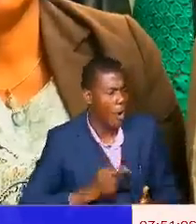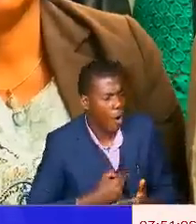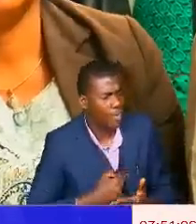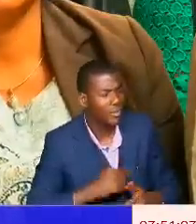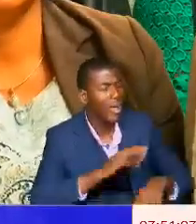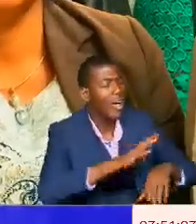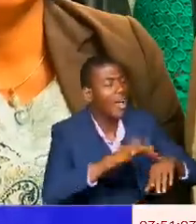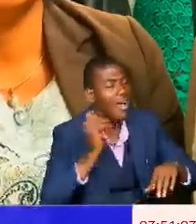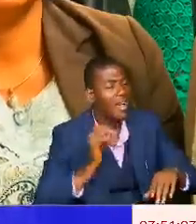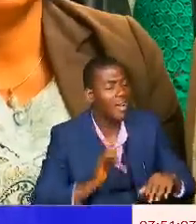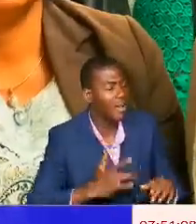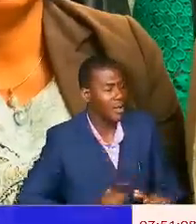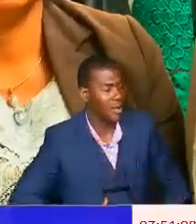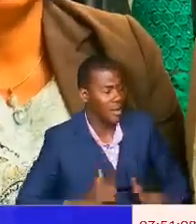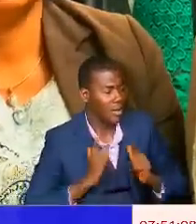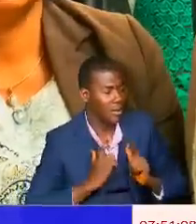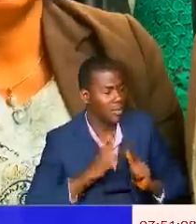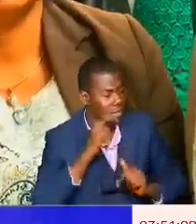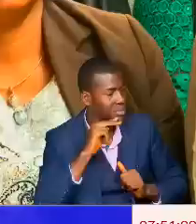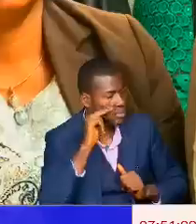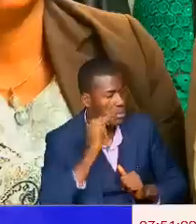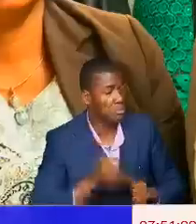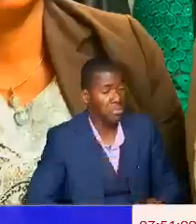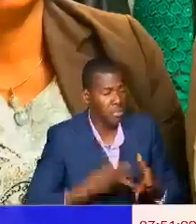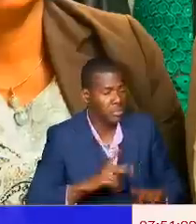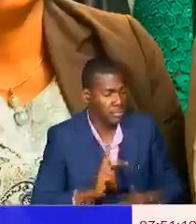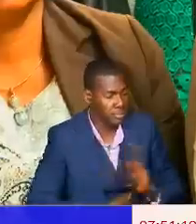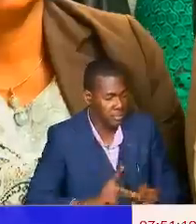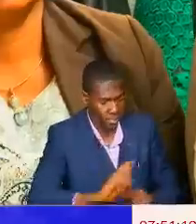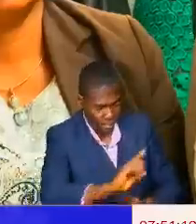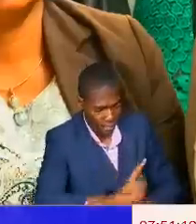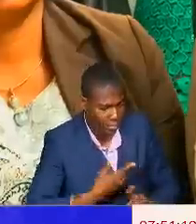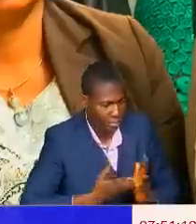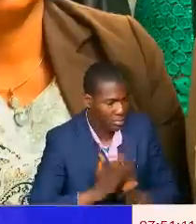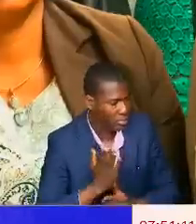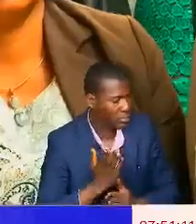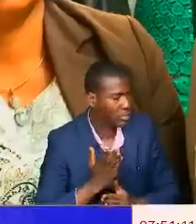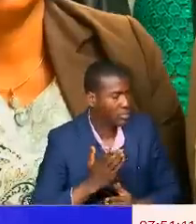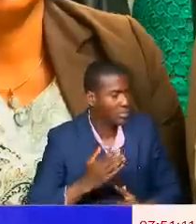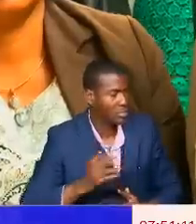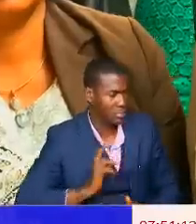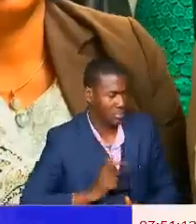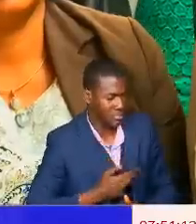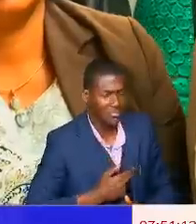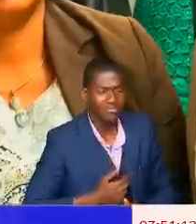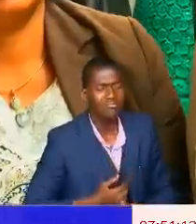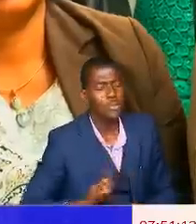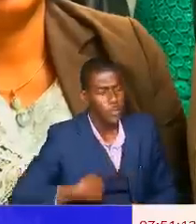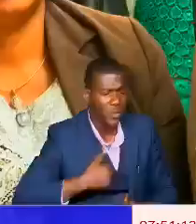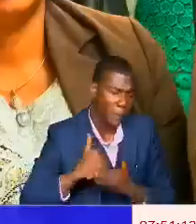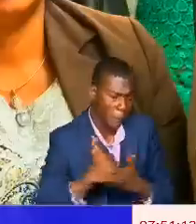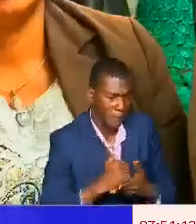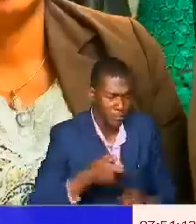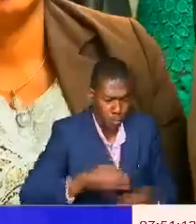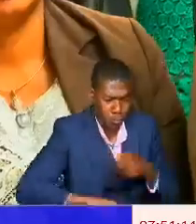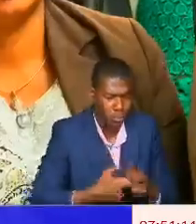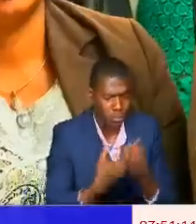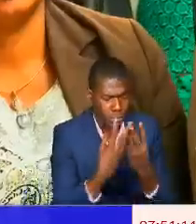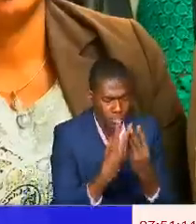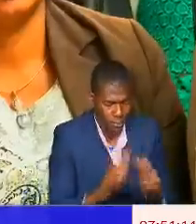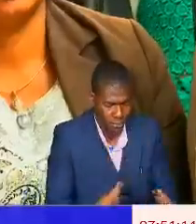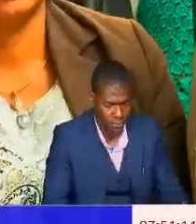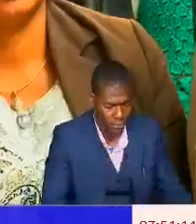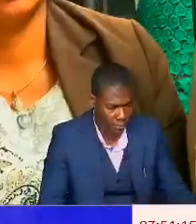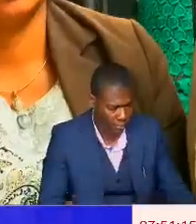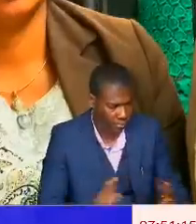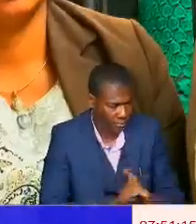people where don't come through us, don't get redressal, don't get resolution to their issues, don't get help. That helplessness,